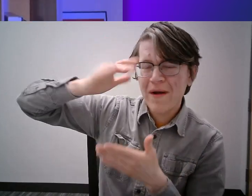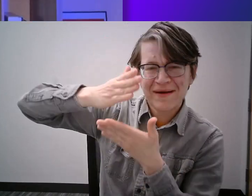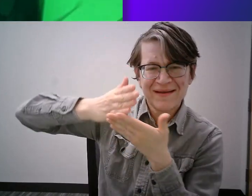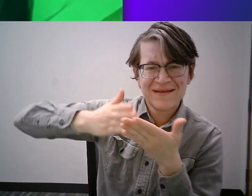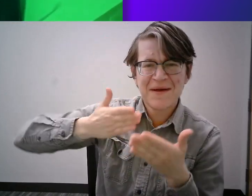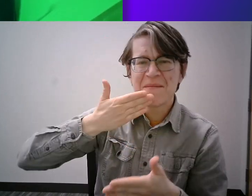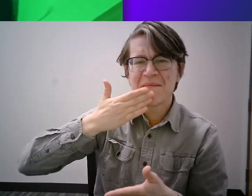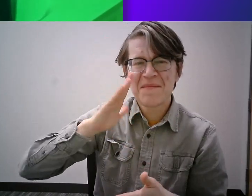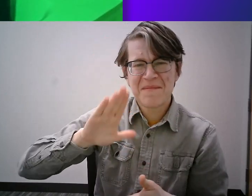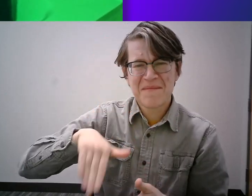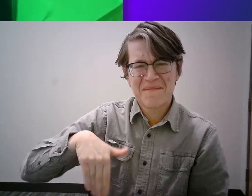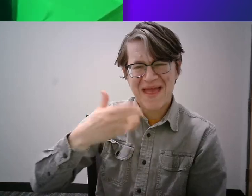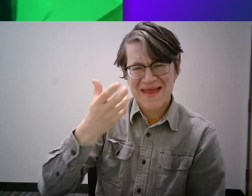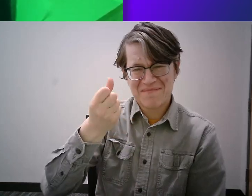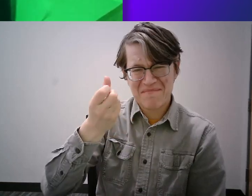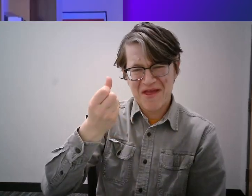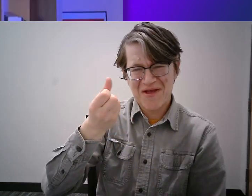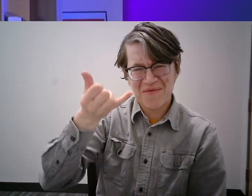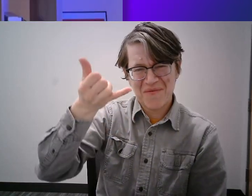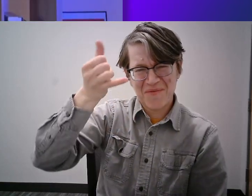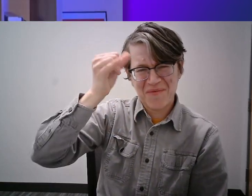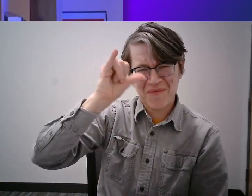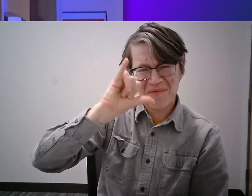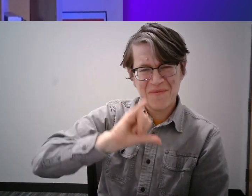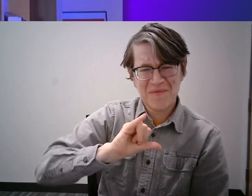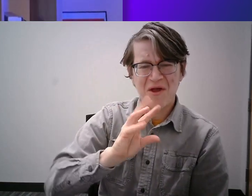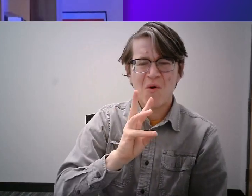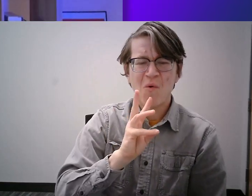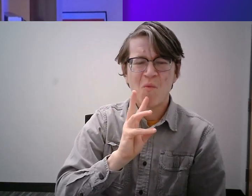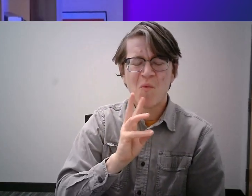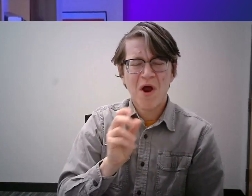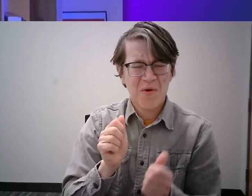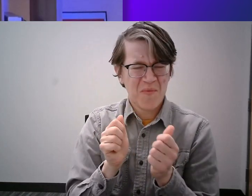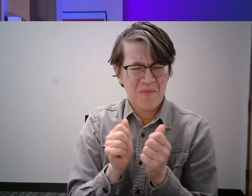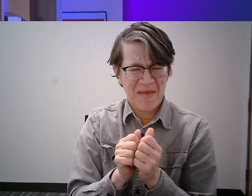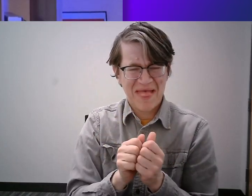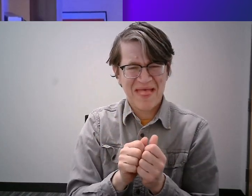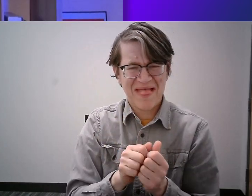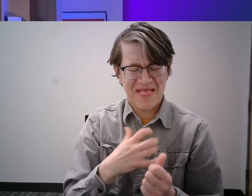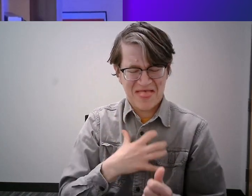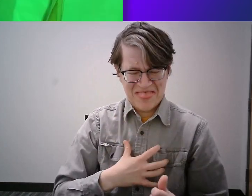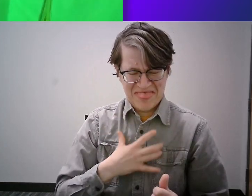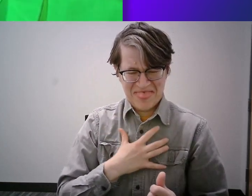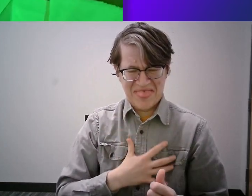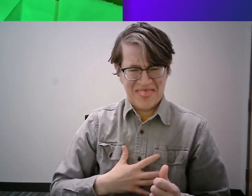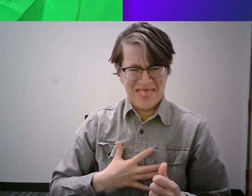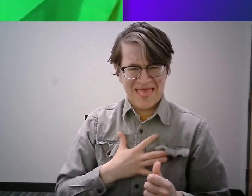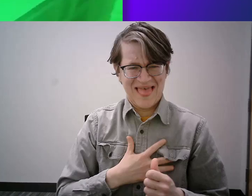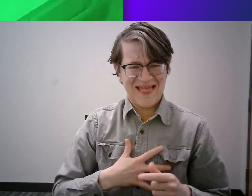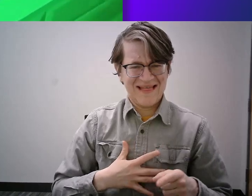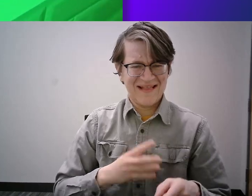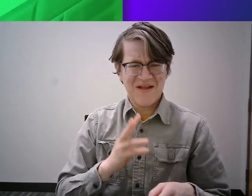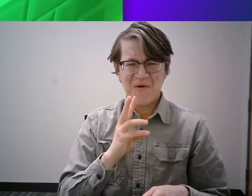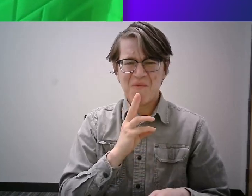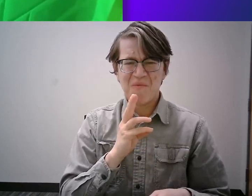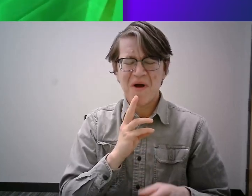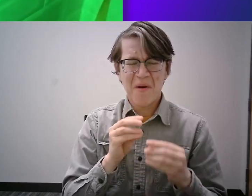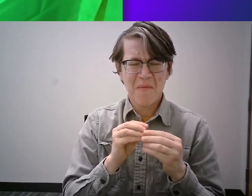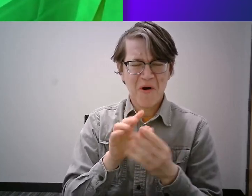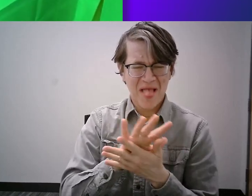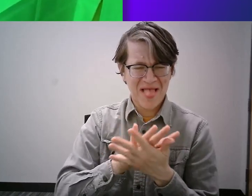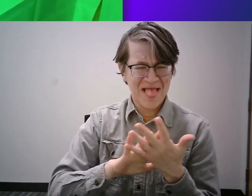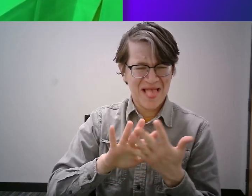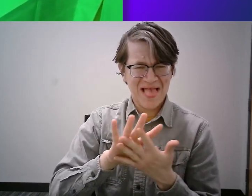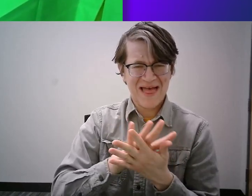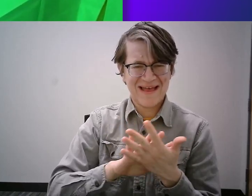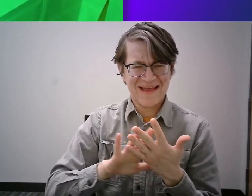bad milk into the water with some flaky things in there to make the water a bit more murky, and then when I